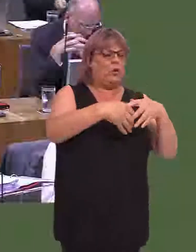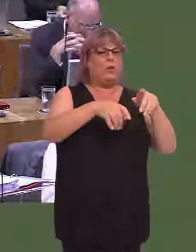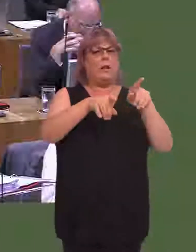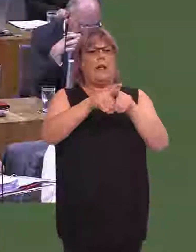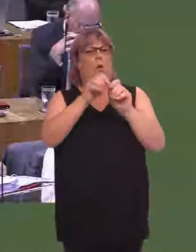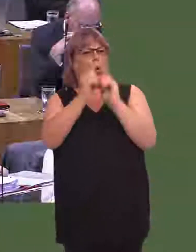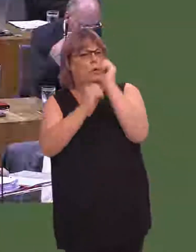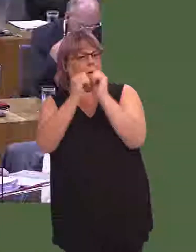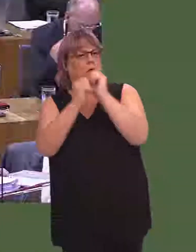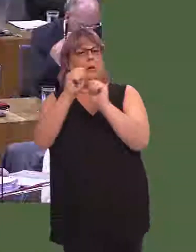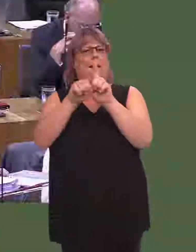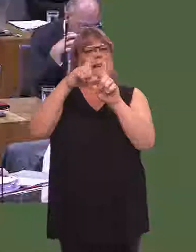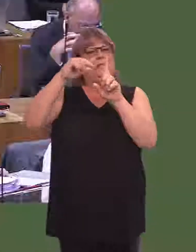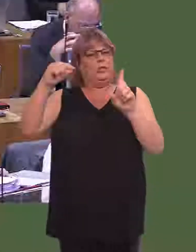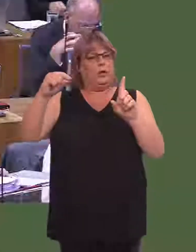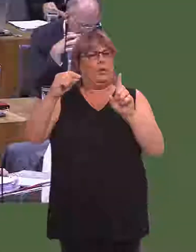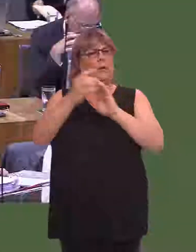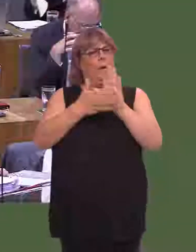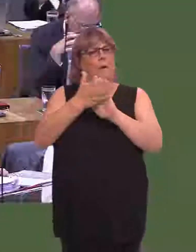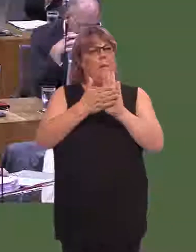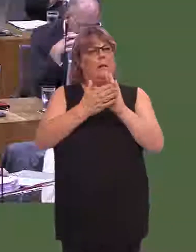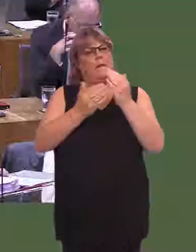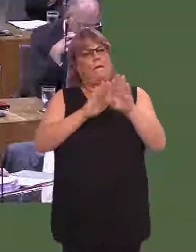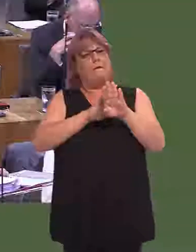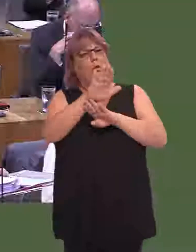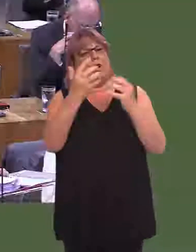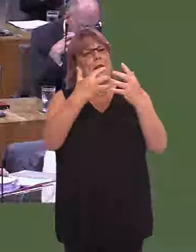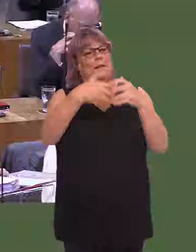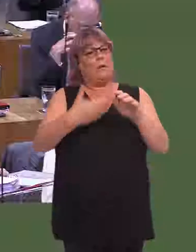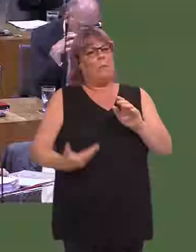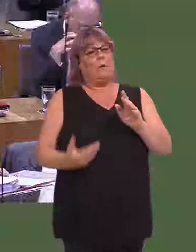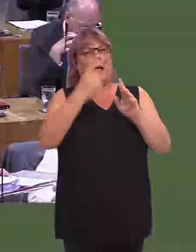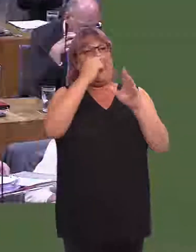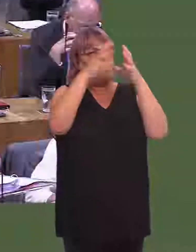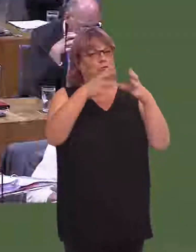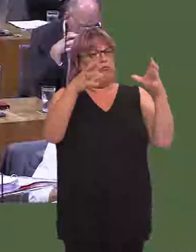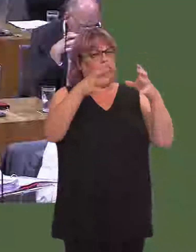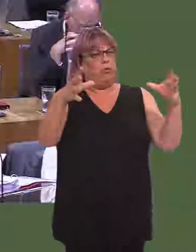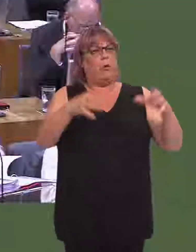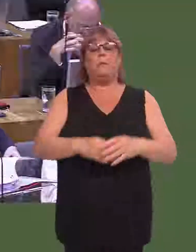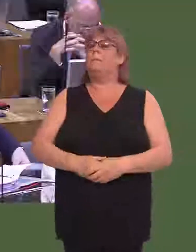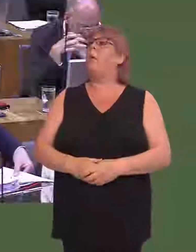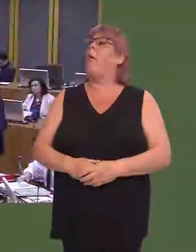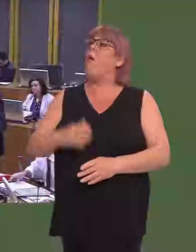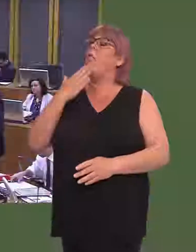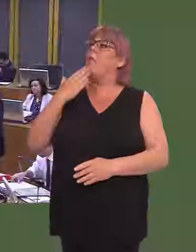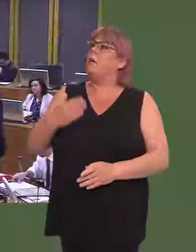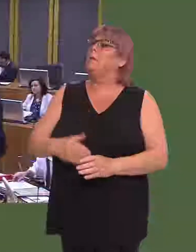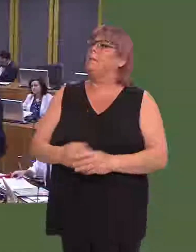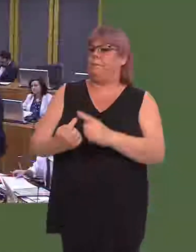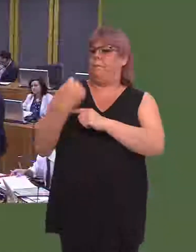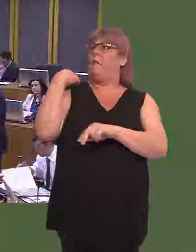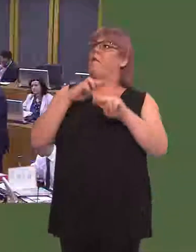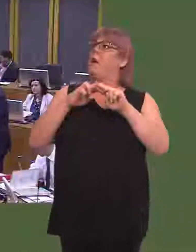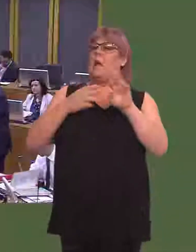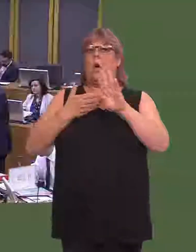digitalisation, automation and innovation, will see us foster the conditions that will enable technology businesses across Wales to thrive. Thank you, First